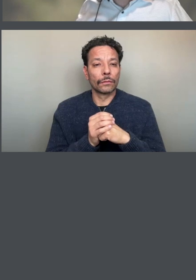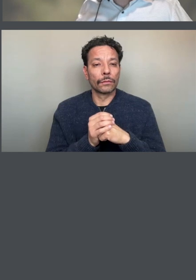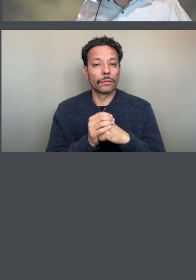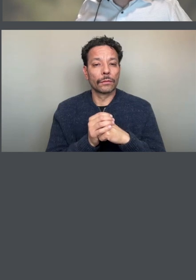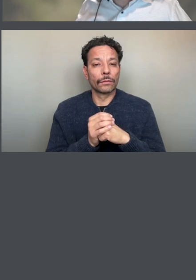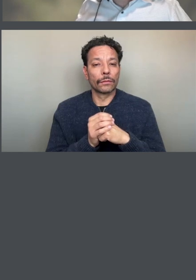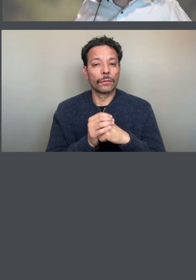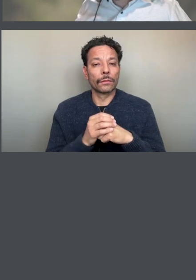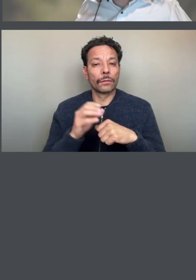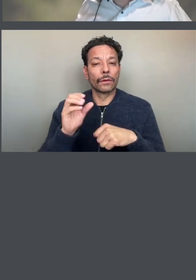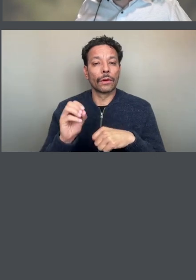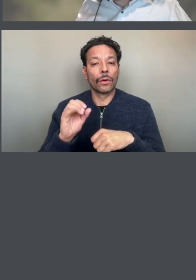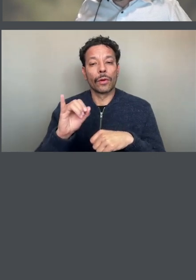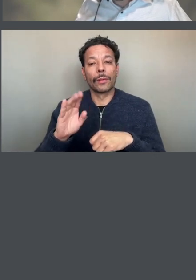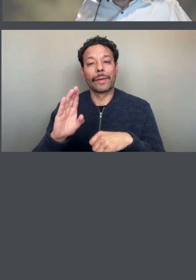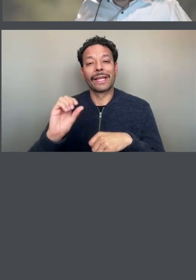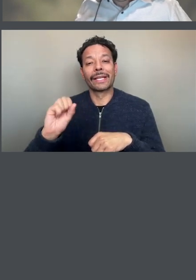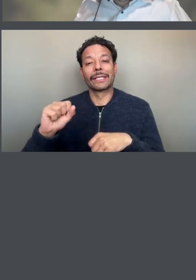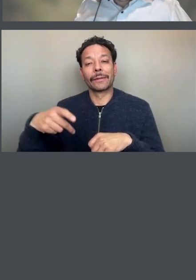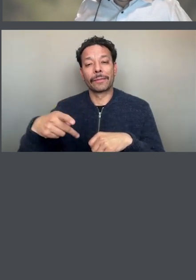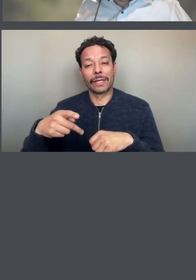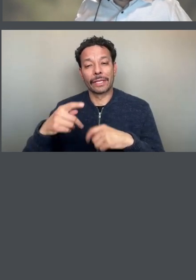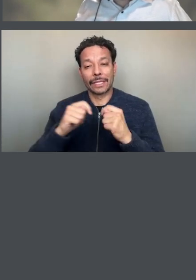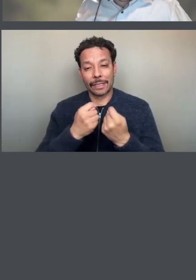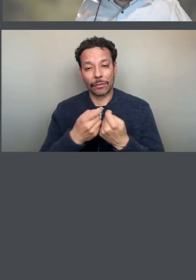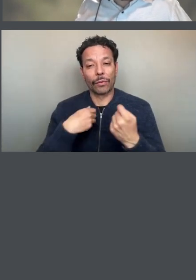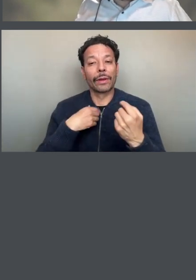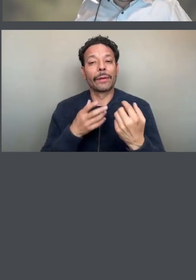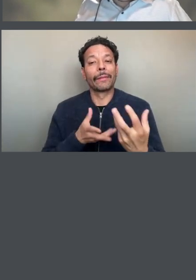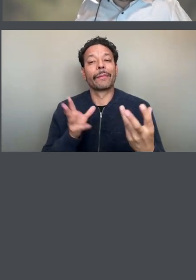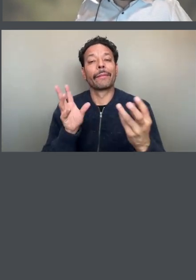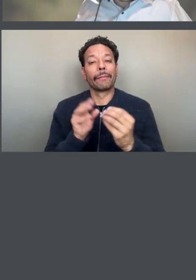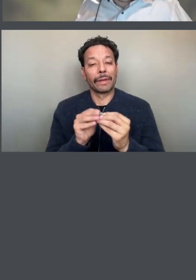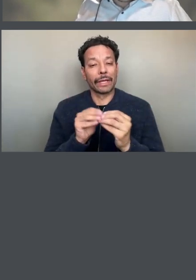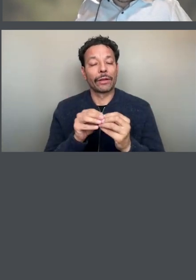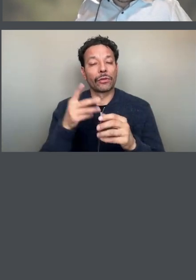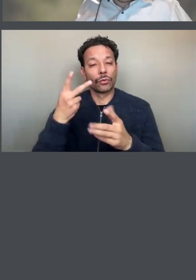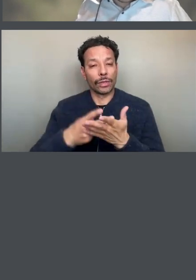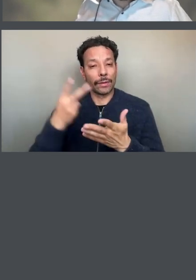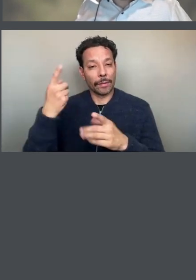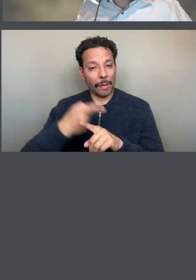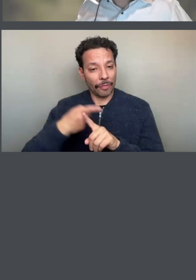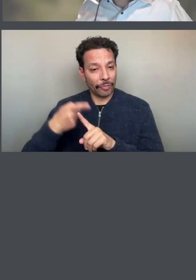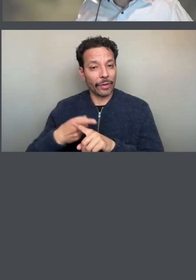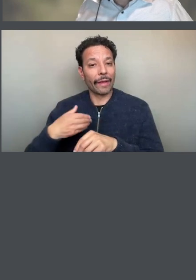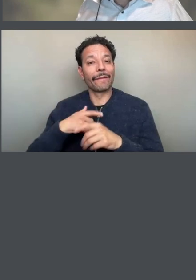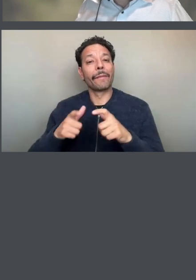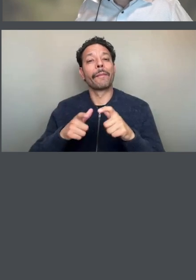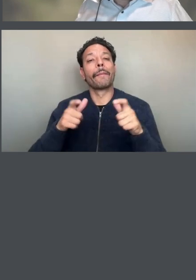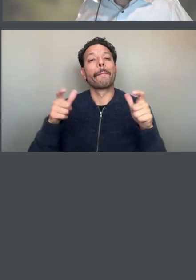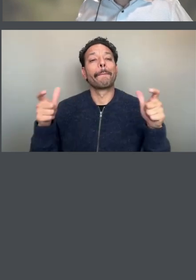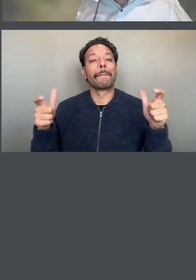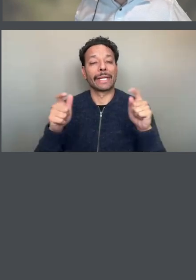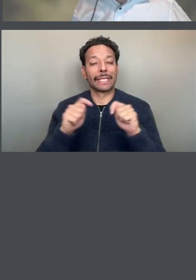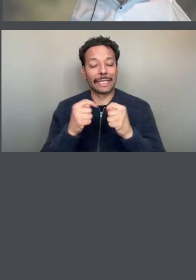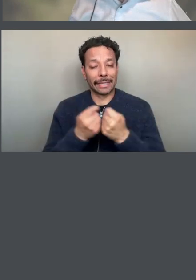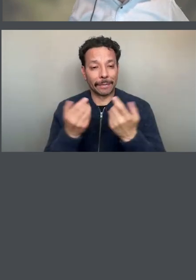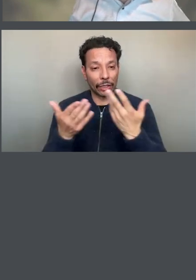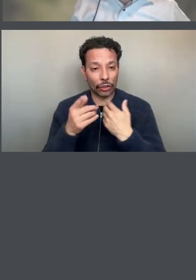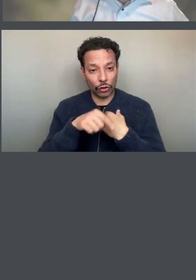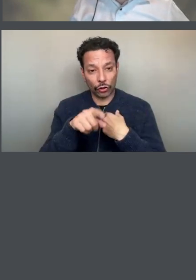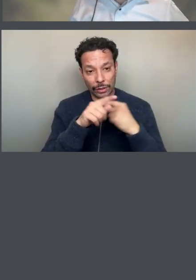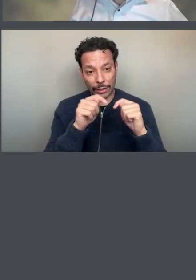team, we meet twice monthly, and we have a bigger team here. And this